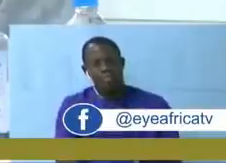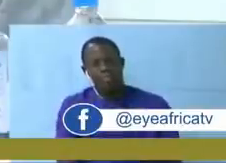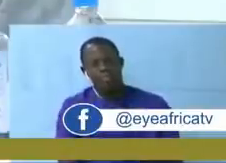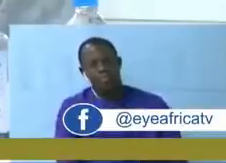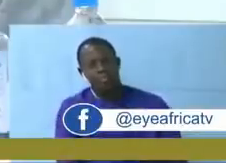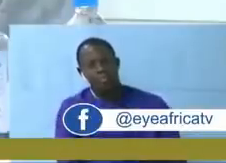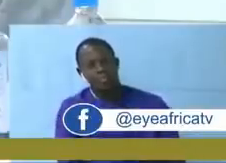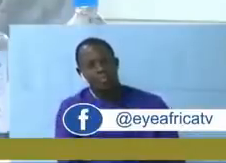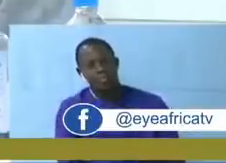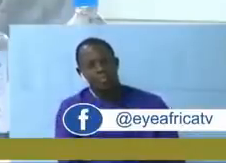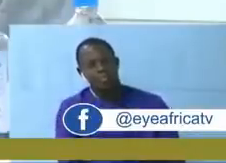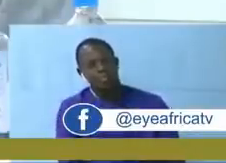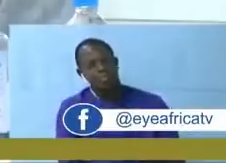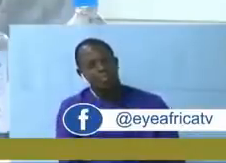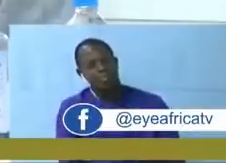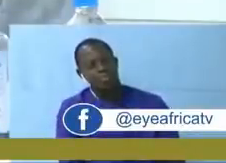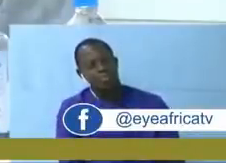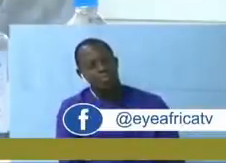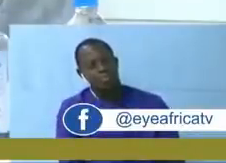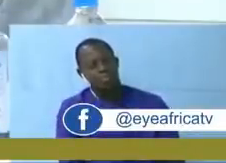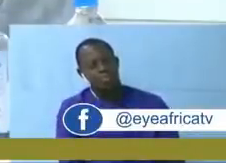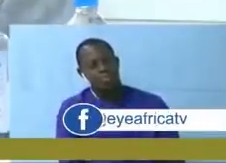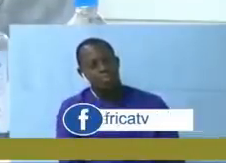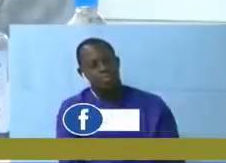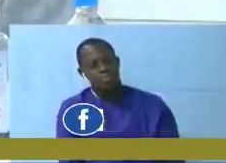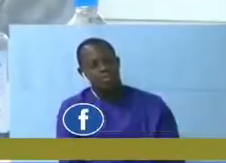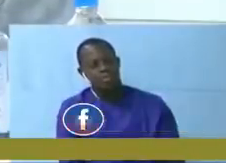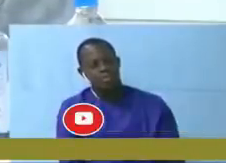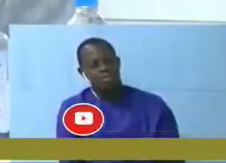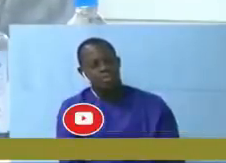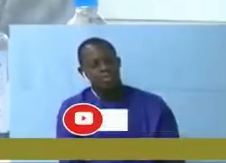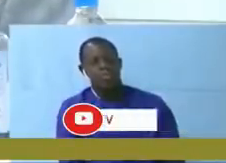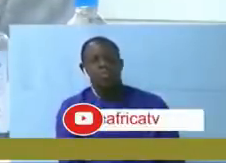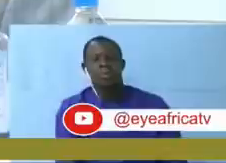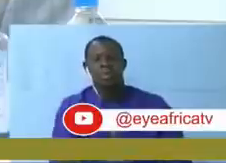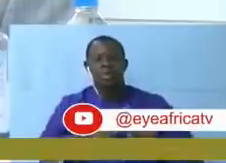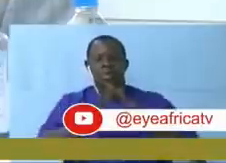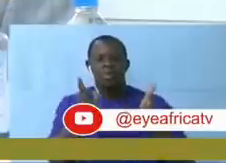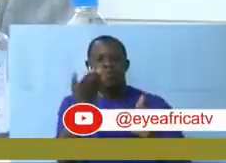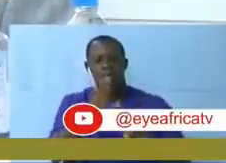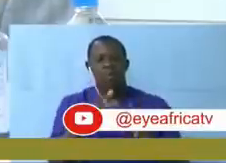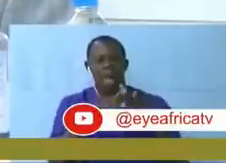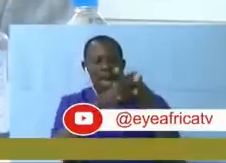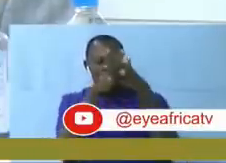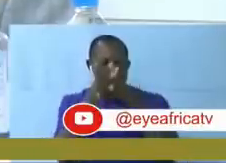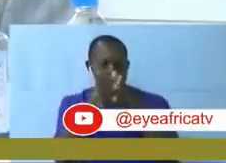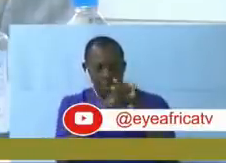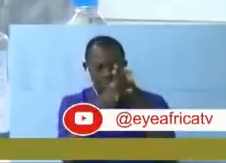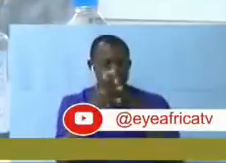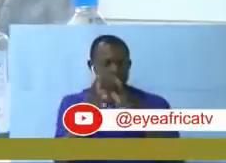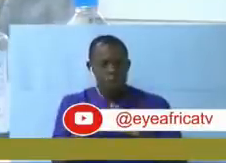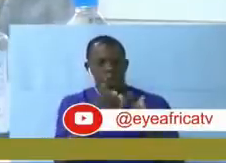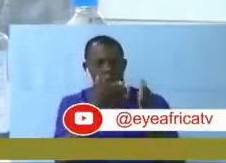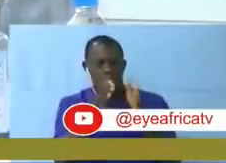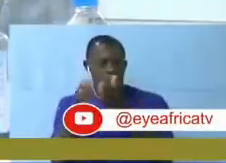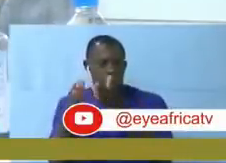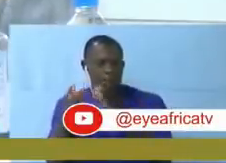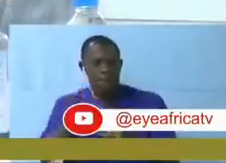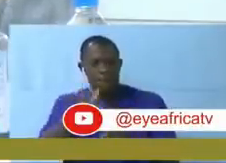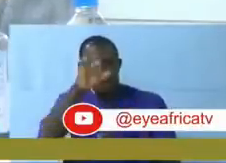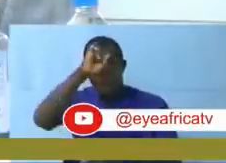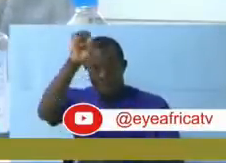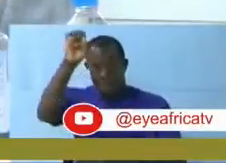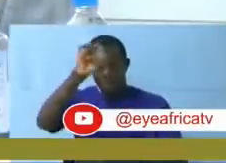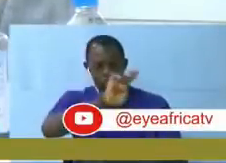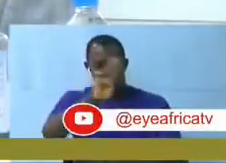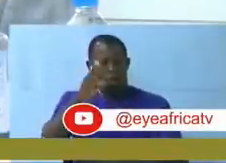ak ñi koy doxal yépp ben sawo lañ nekkon. Unlike the American system, under which the executive president had no power to dissolve